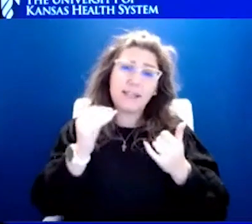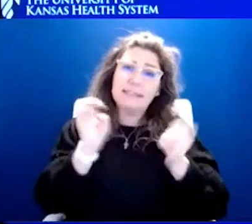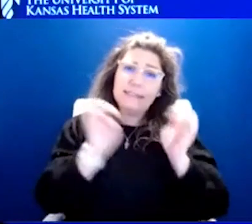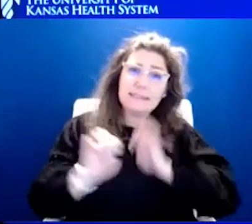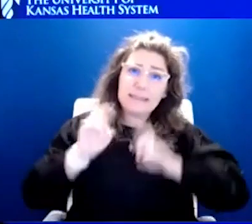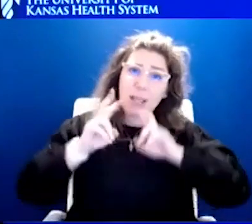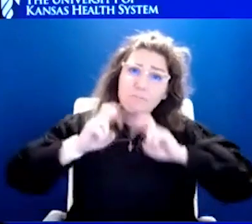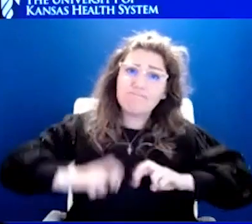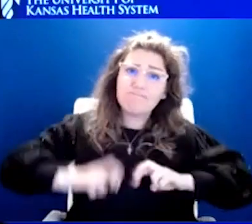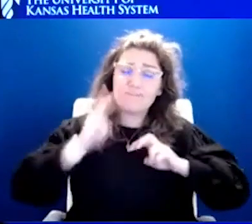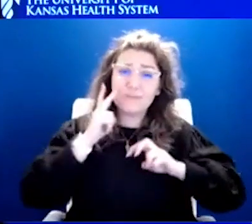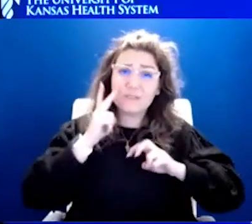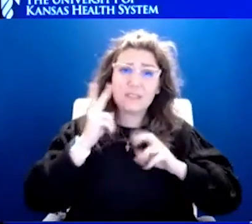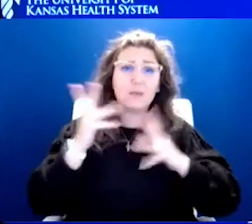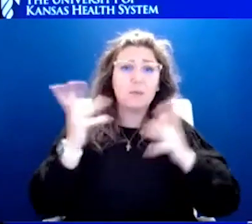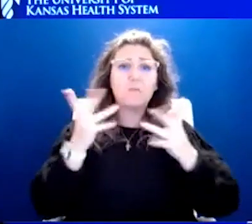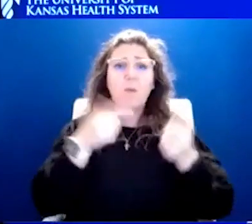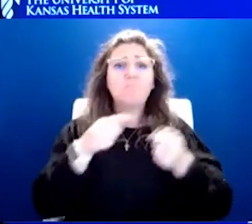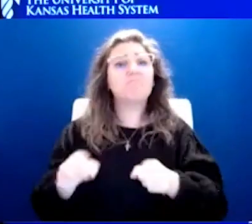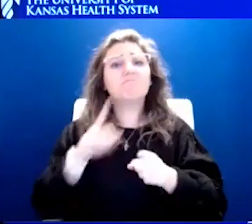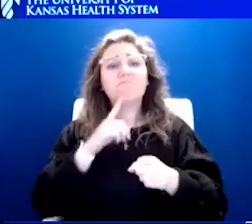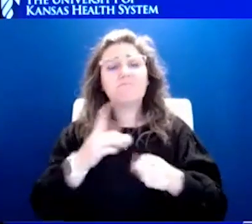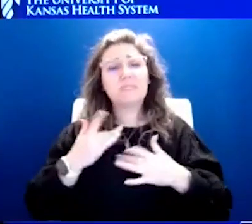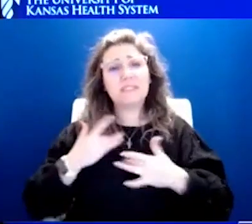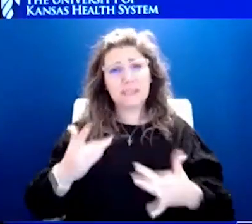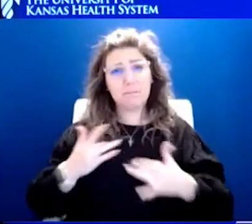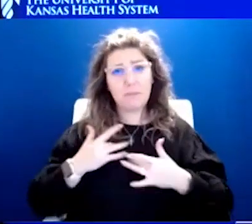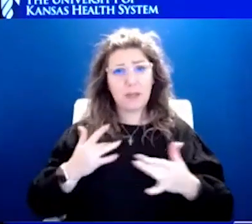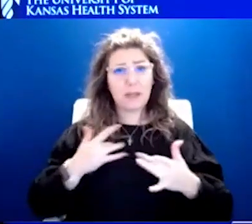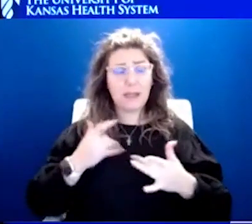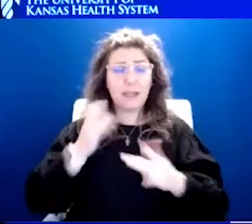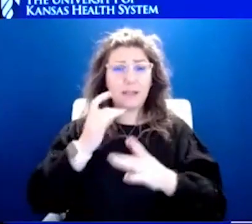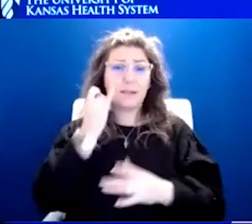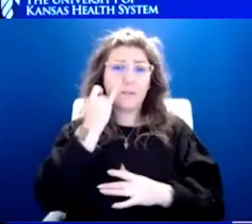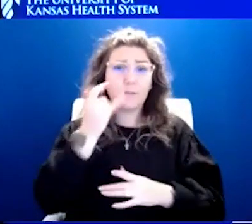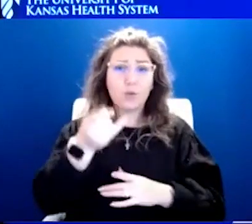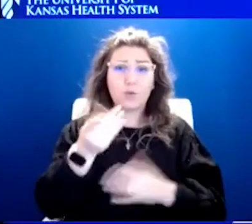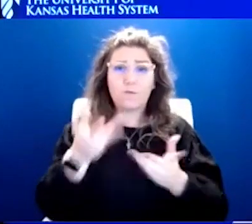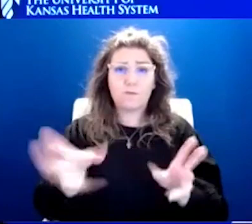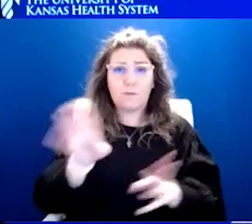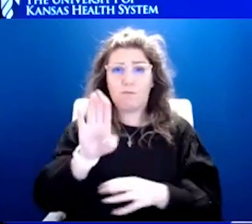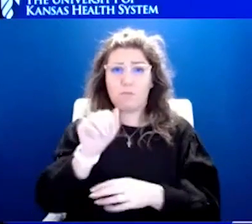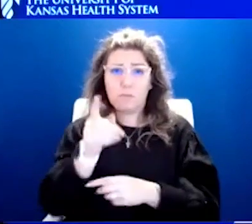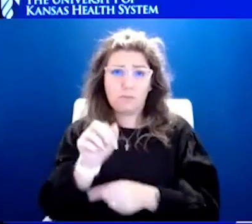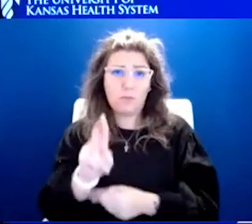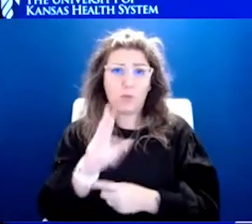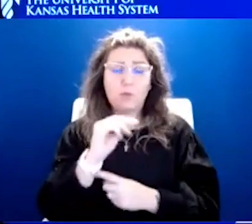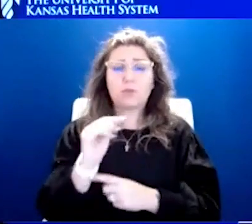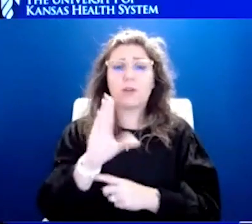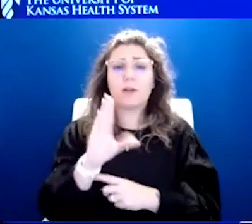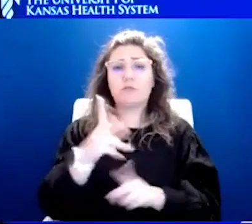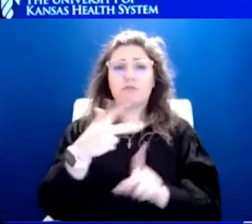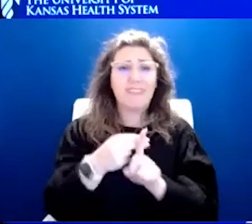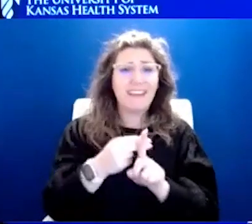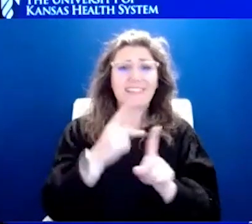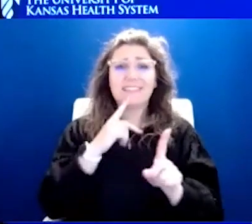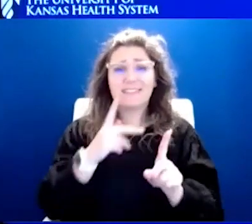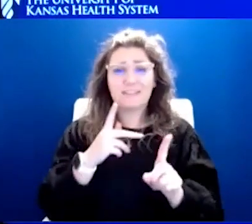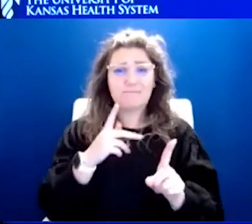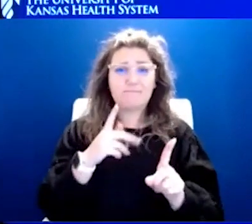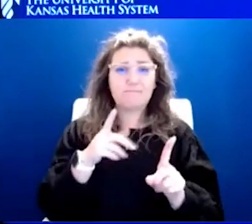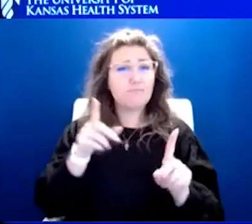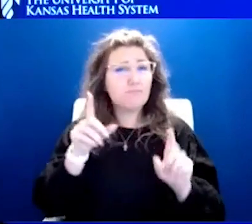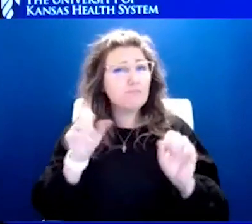come up with an assessment at that point. Typically, especially if you're boosted, you're vaccinated, boosted, you probably shouldn't be